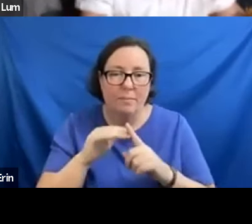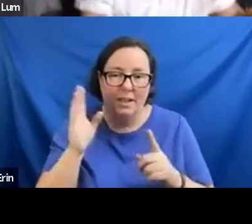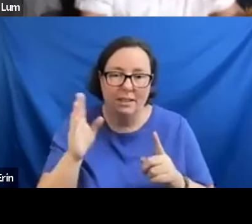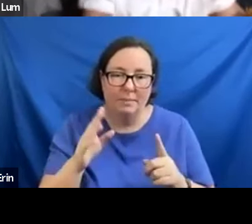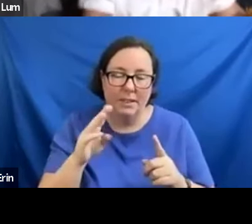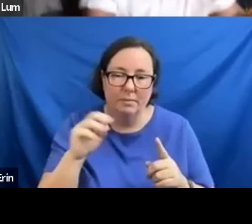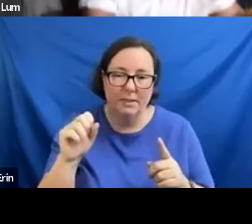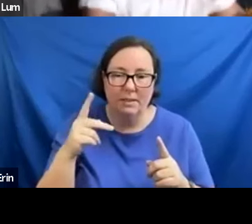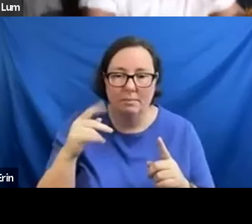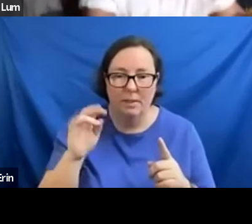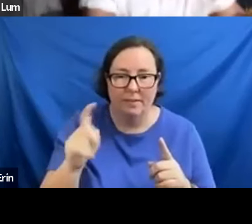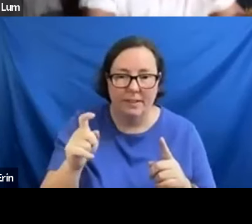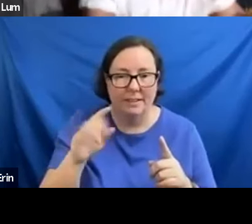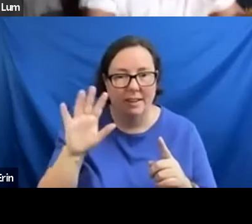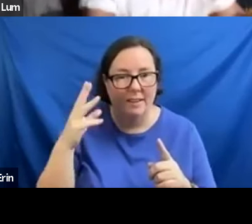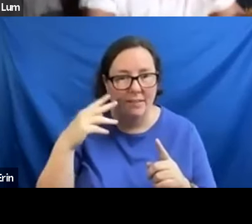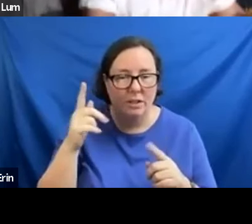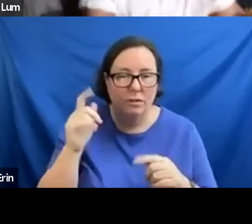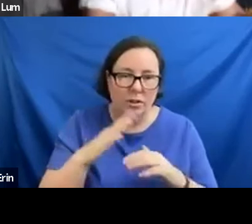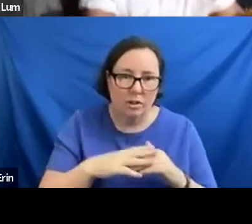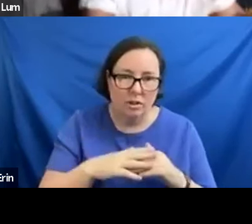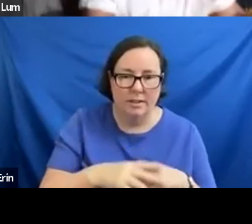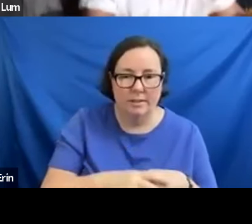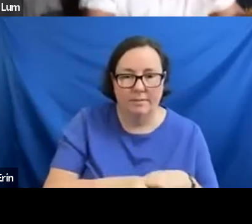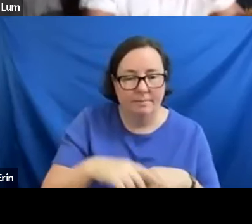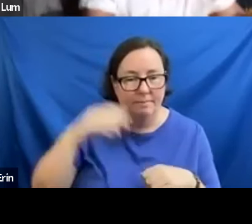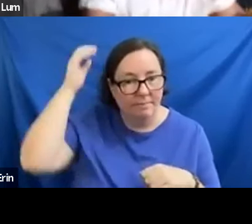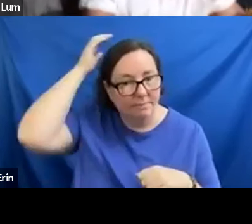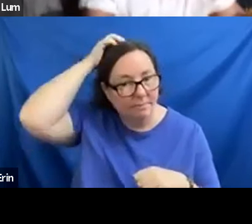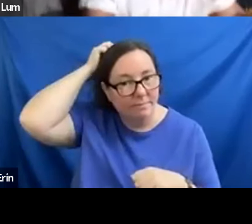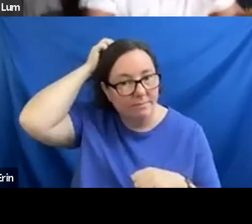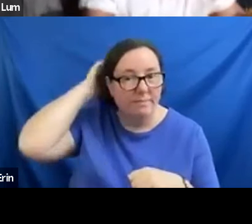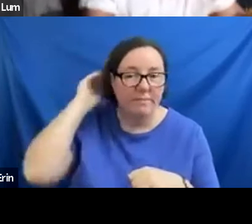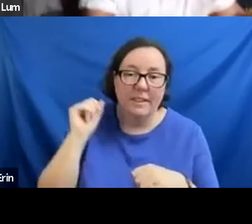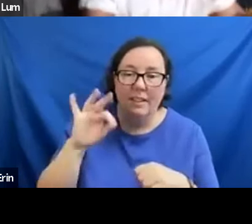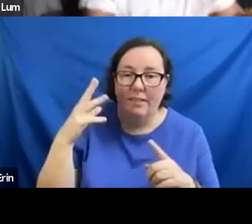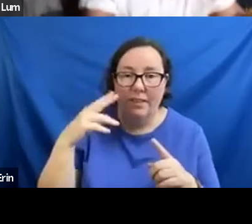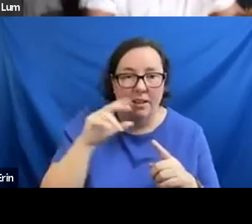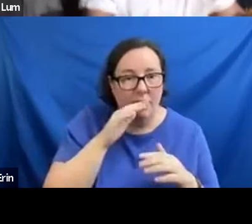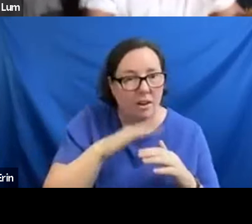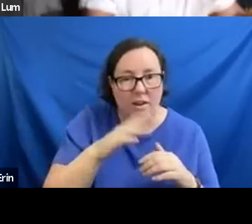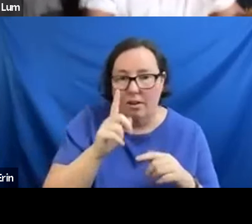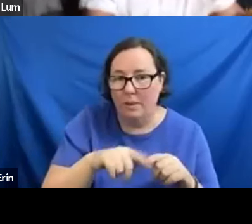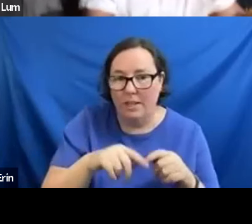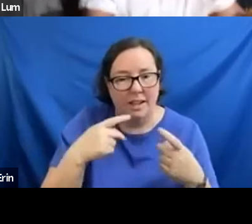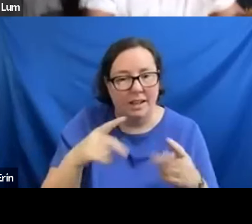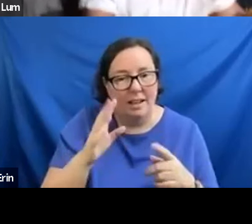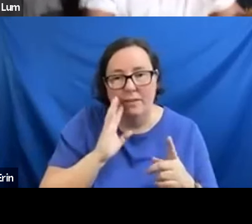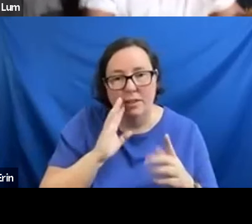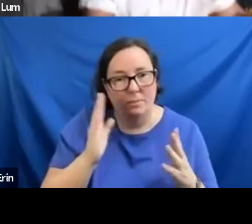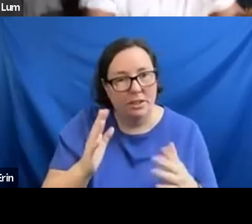Ms. Parvex, that their videos should be on? If videos are not on, we're not going to be able to allow for